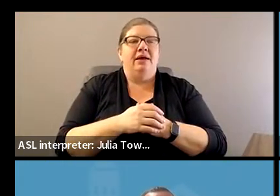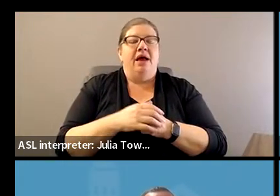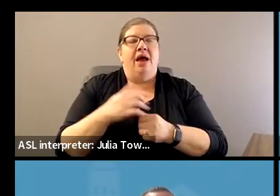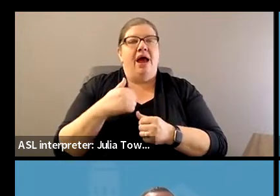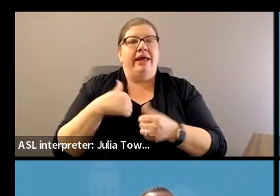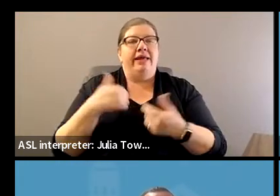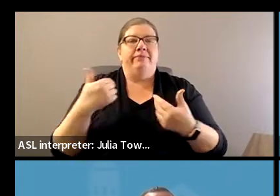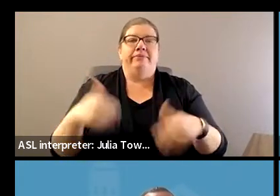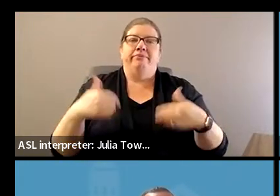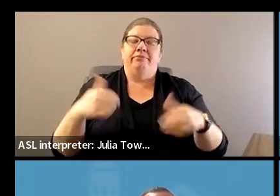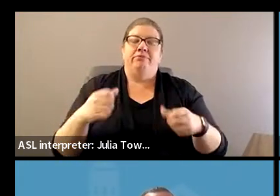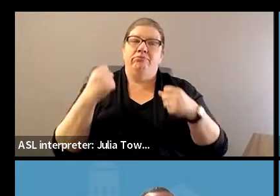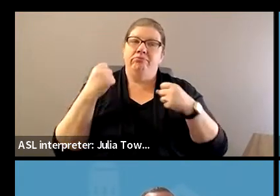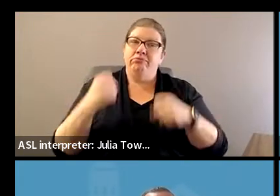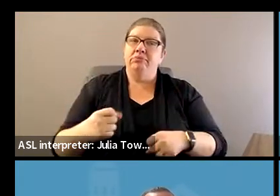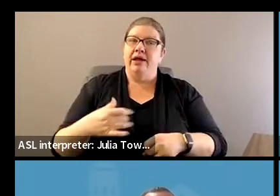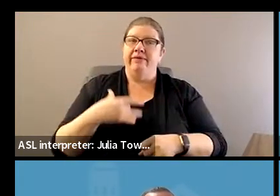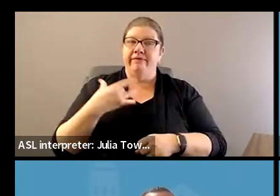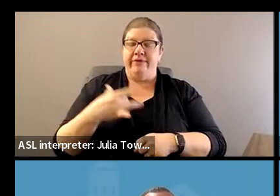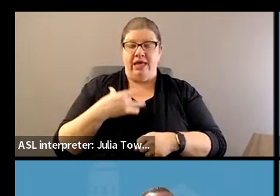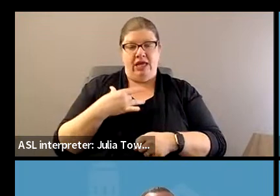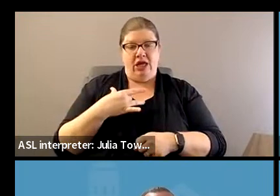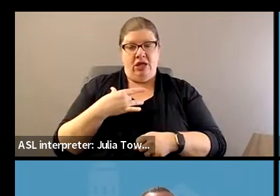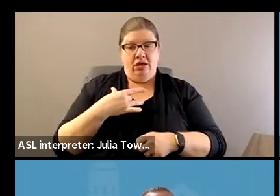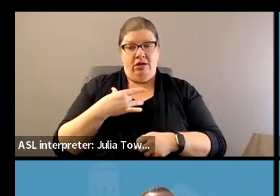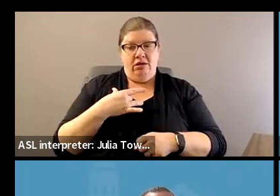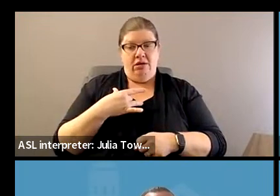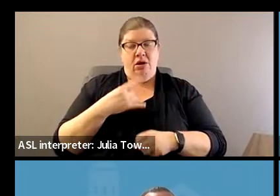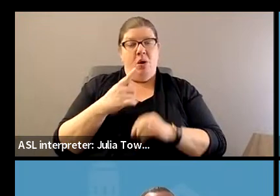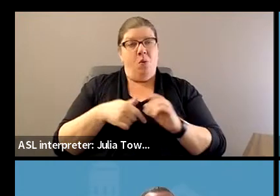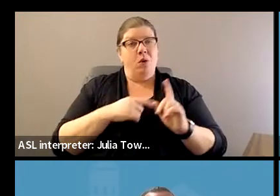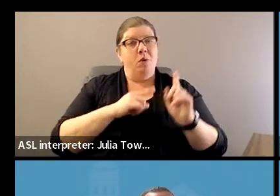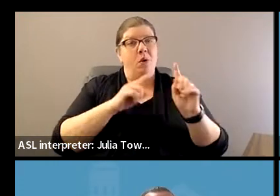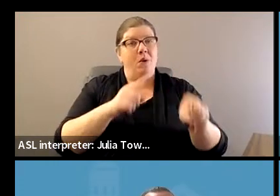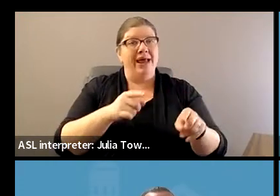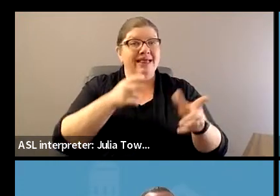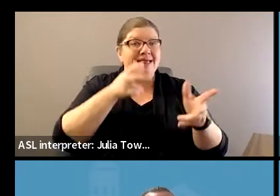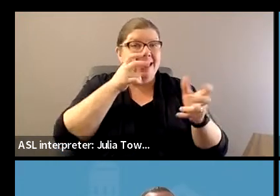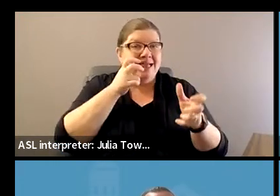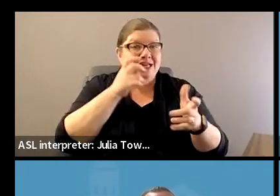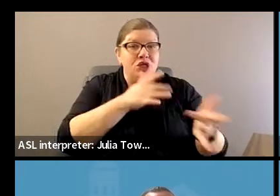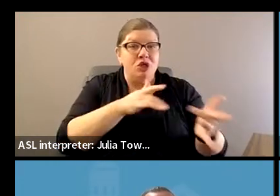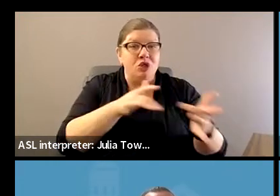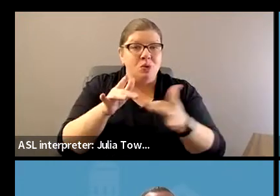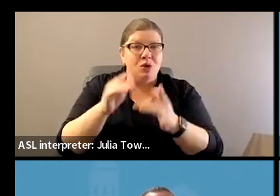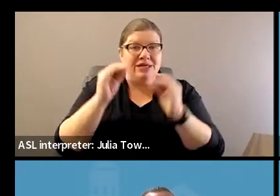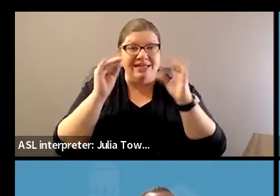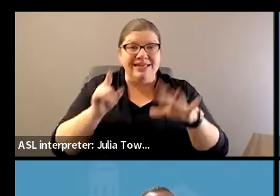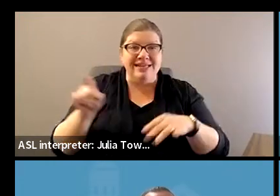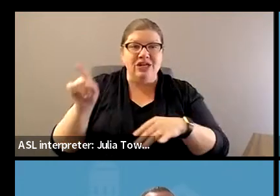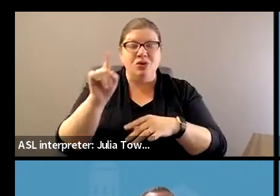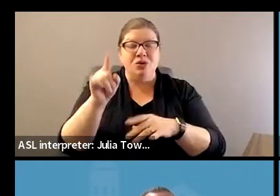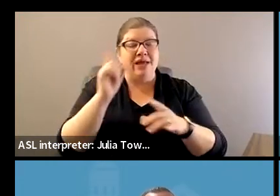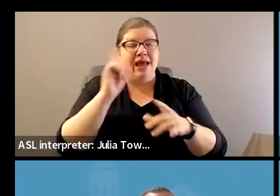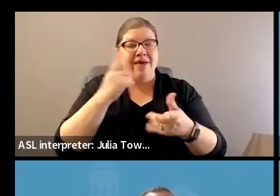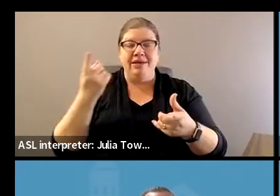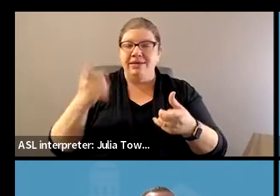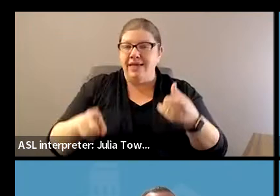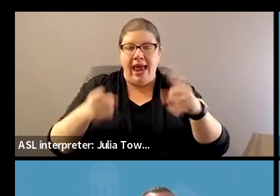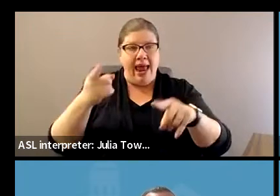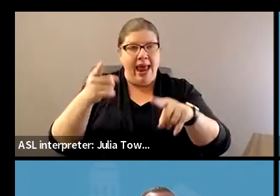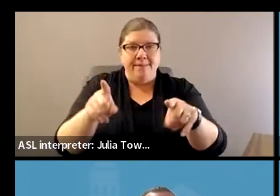very much also feeling like when we went and did the listening tours, like the teachers have been having all this happening,